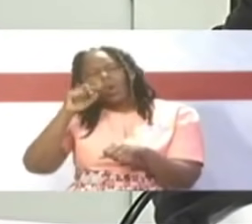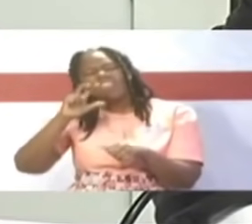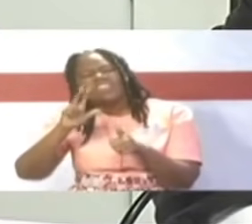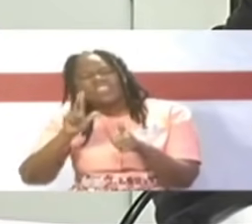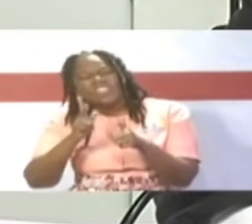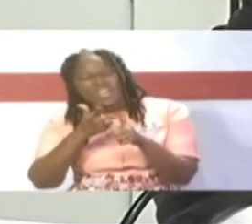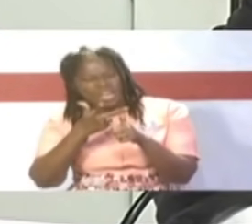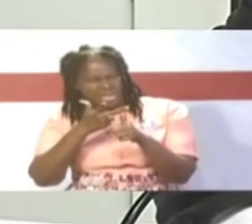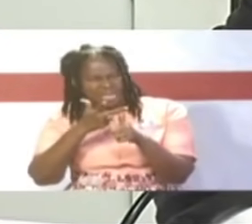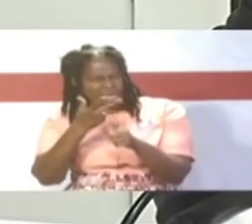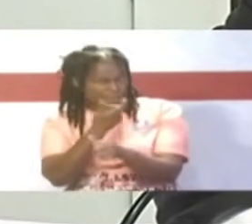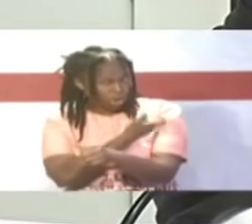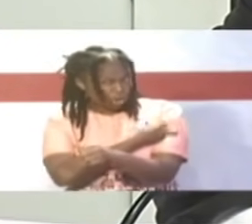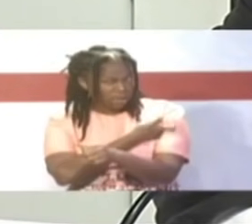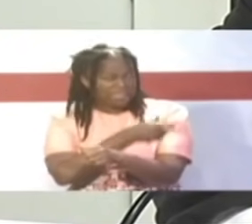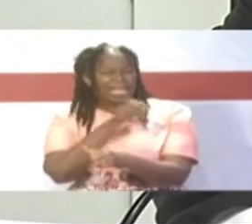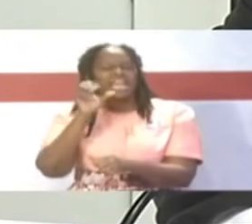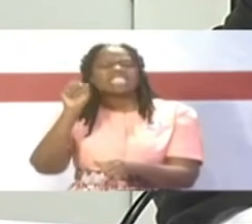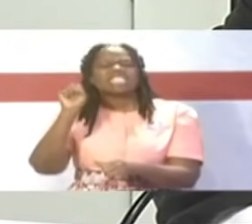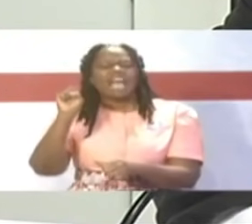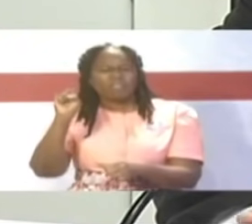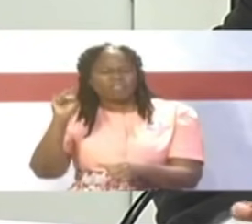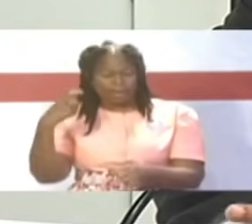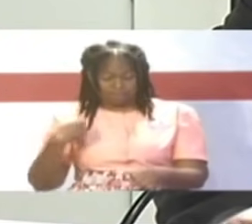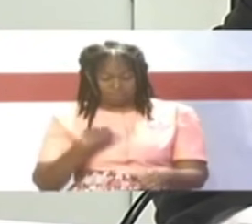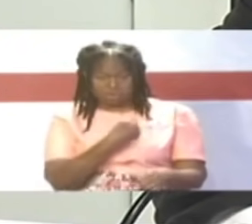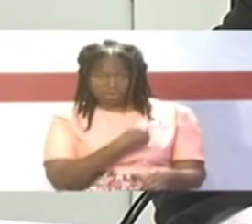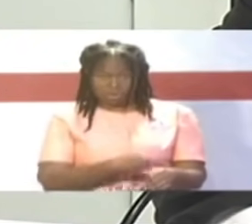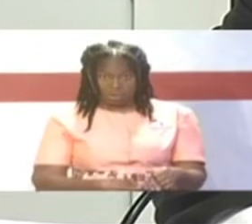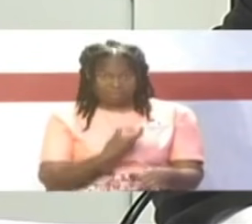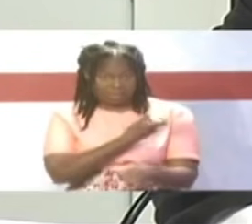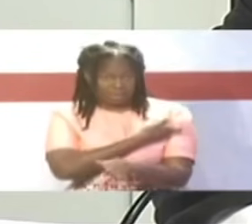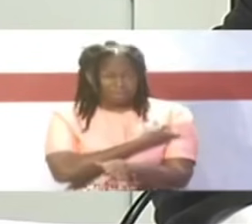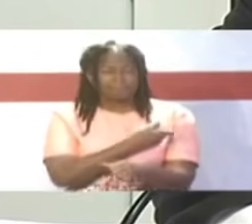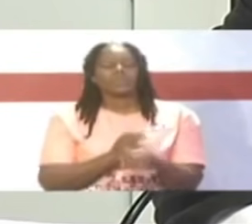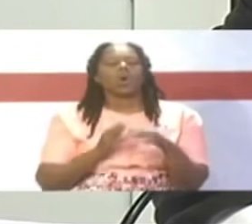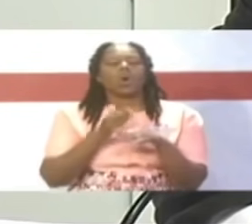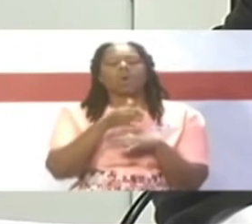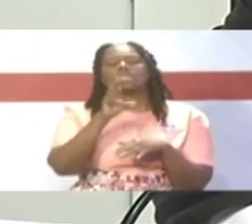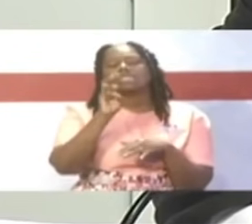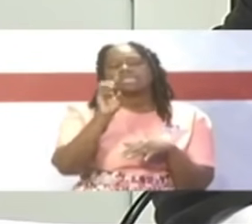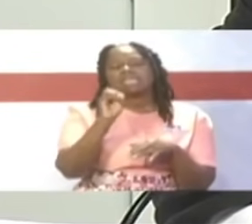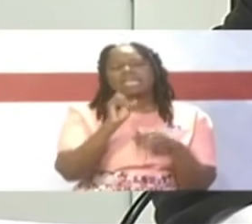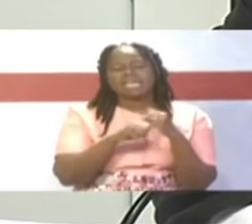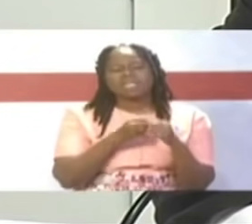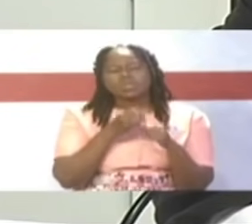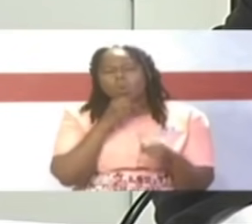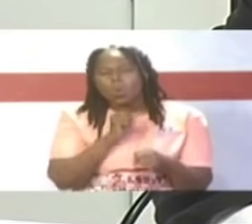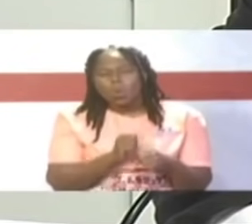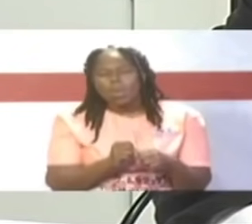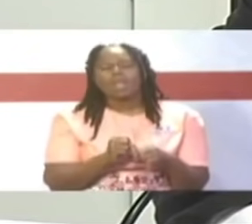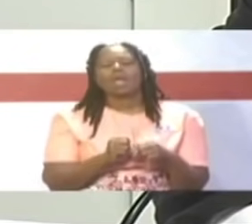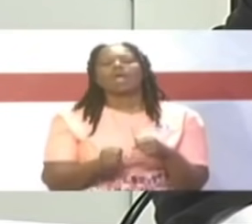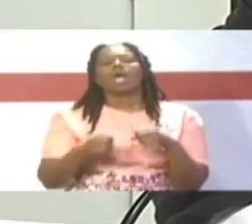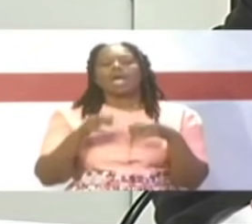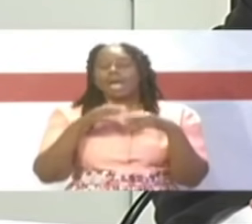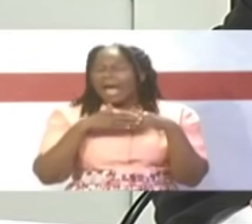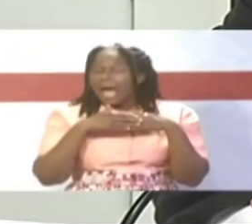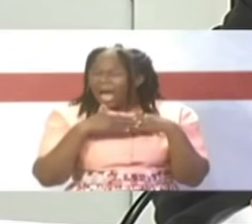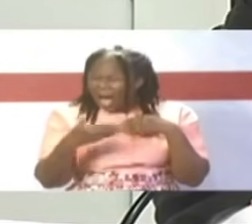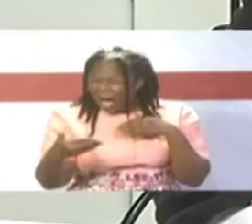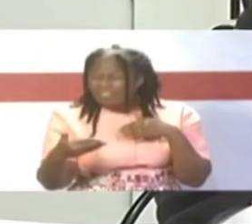So just for clarity, that Sinopharm for persons over 60 years of age is any period between 3 and 6 months after your second